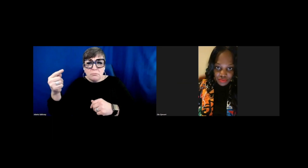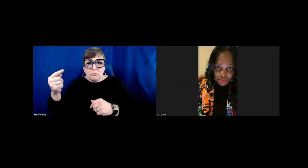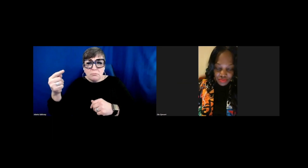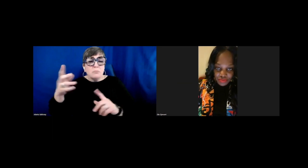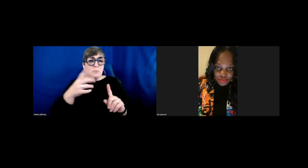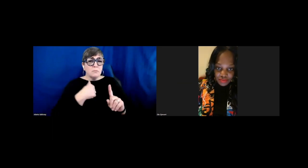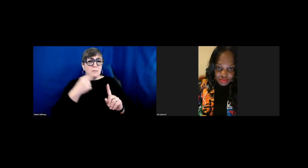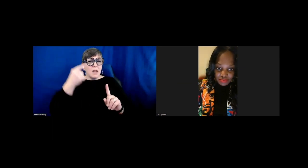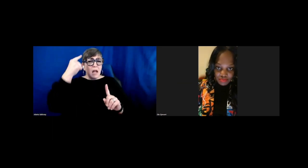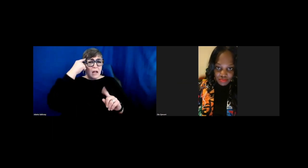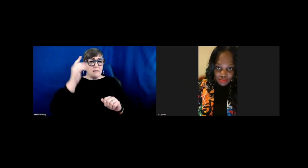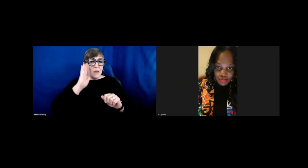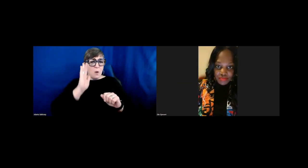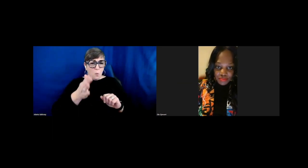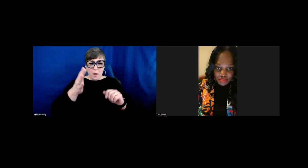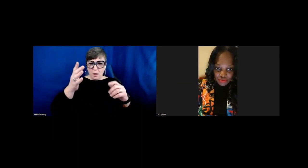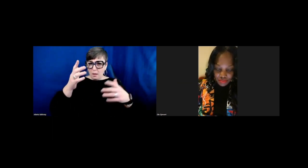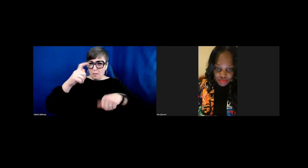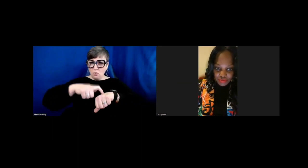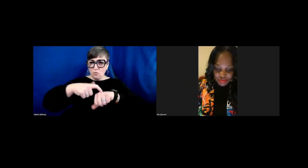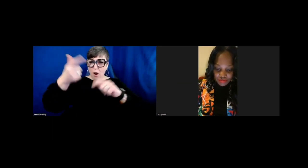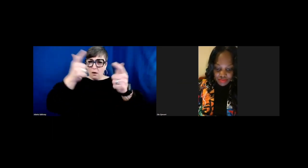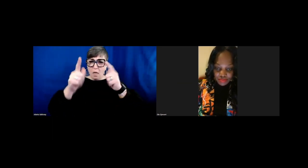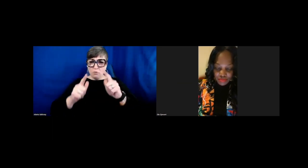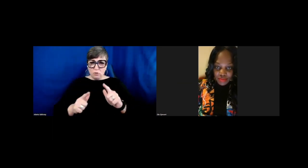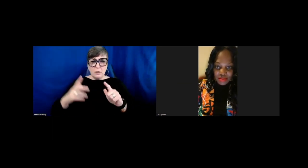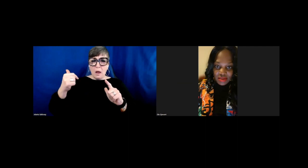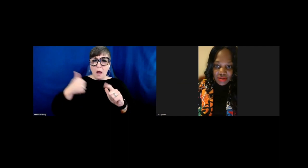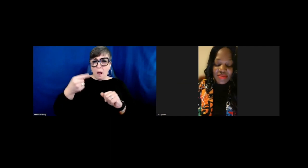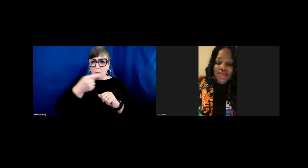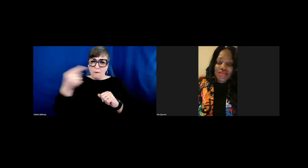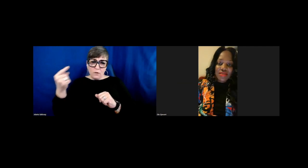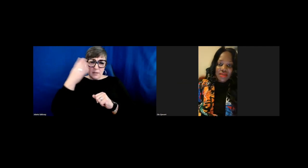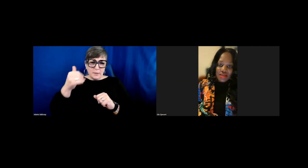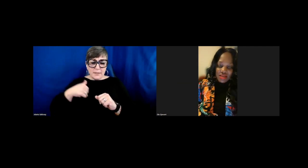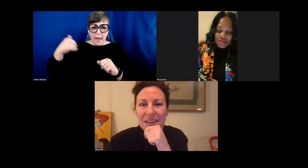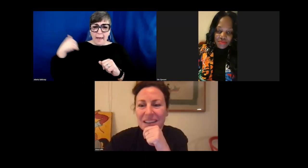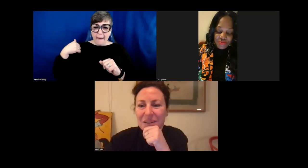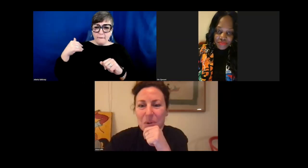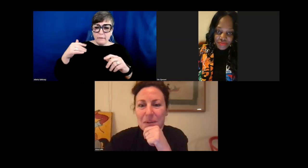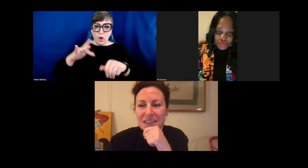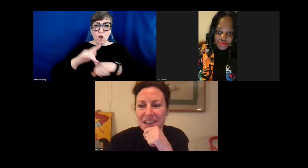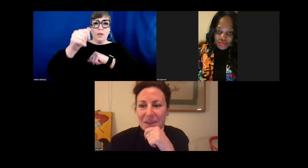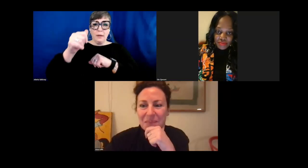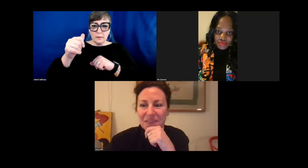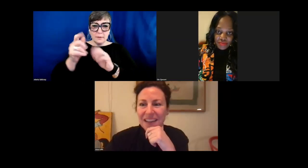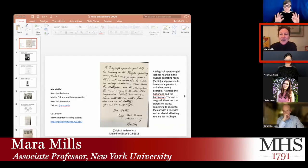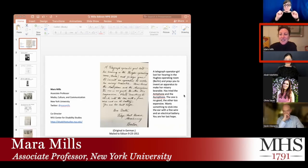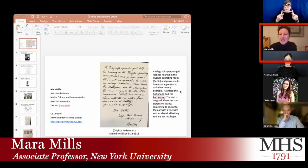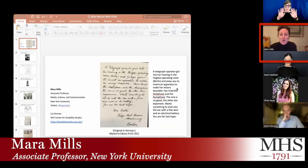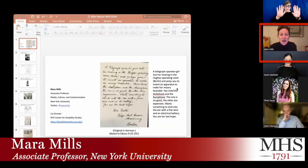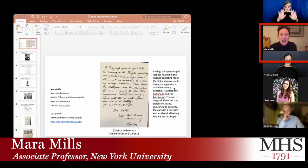go um chronologically in which case in which case i'll go first since i have the earliest um moment in time